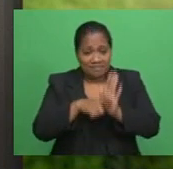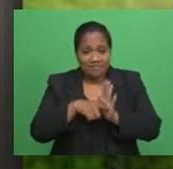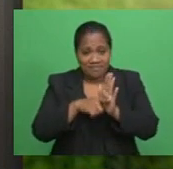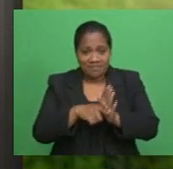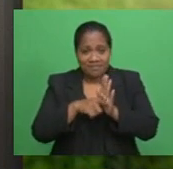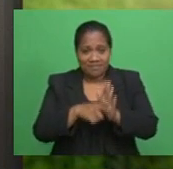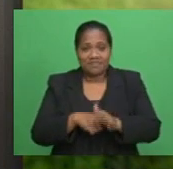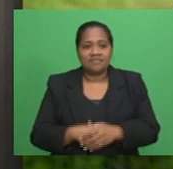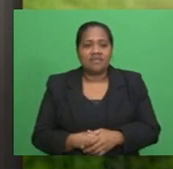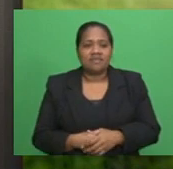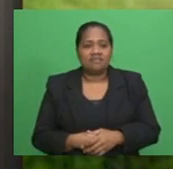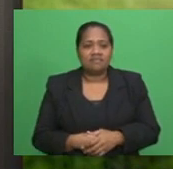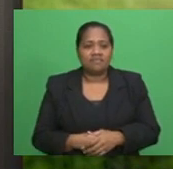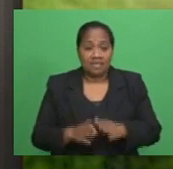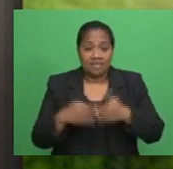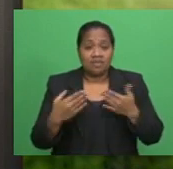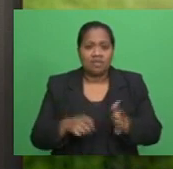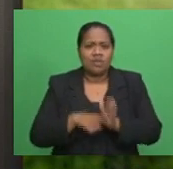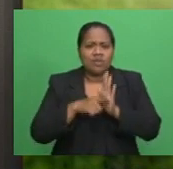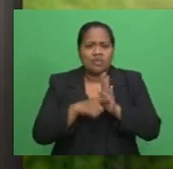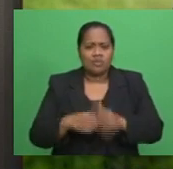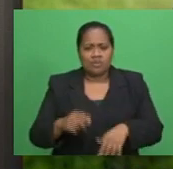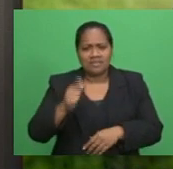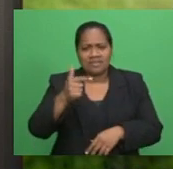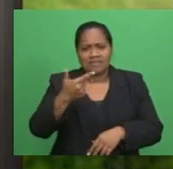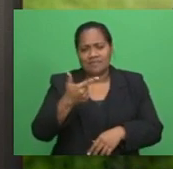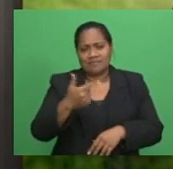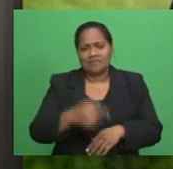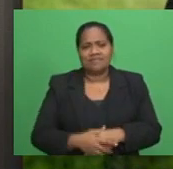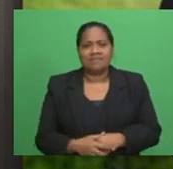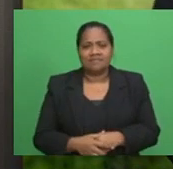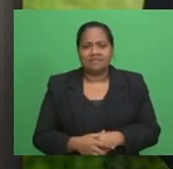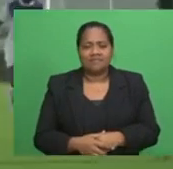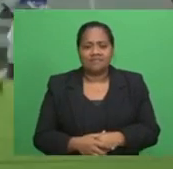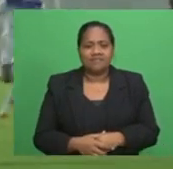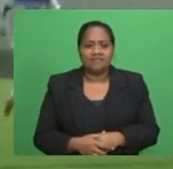Lautoka drops to fourth with 7 points. Felipe Naikaso has more.